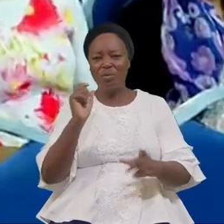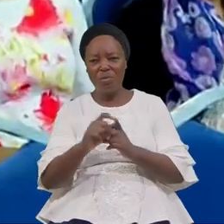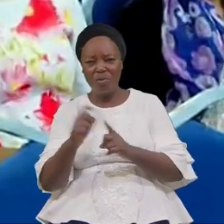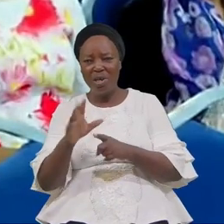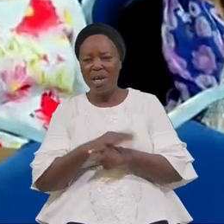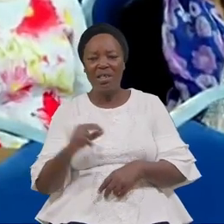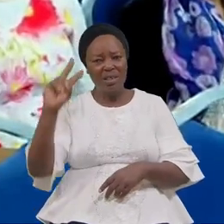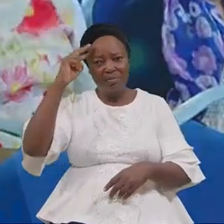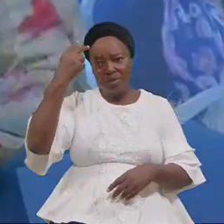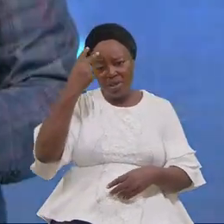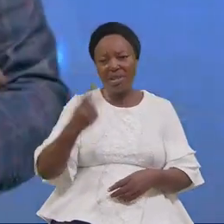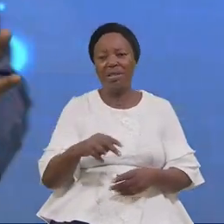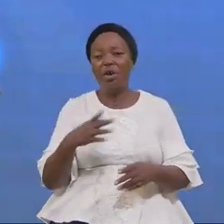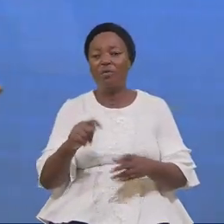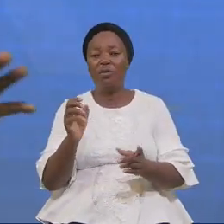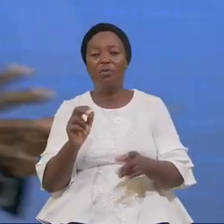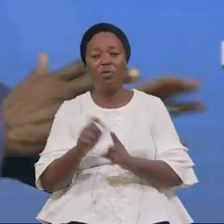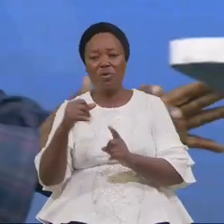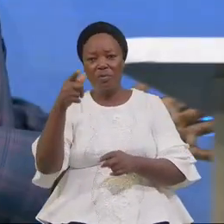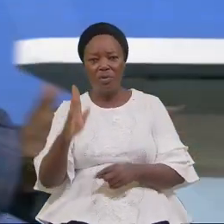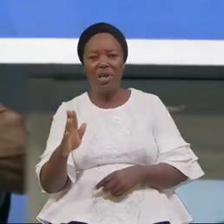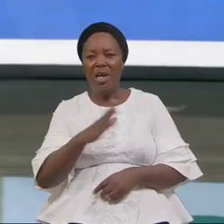misinterpretation of the Bible, with their